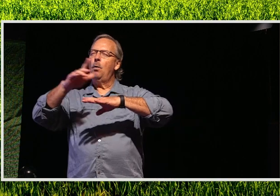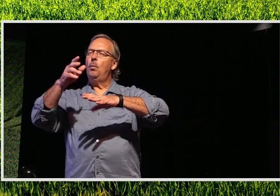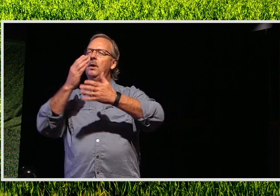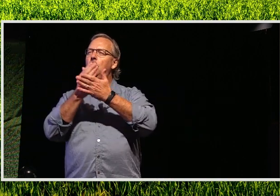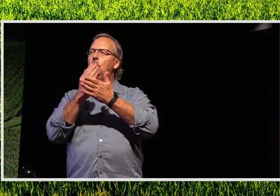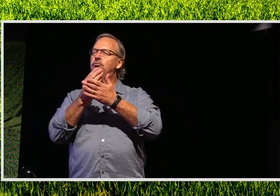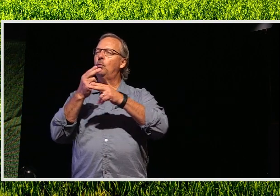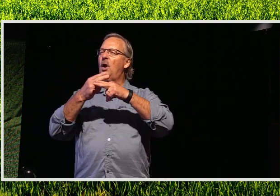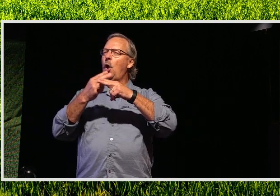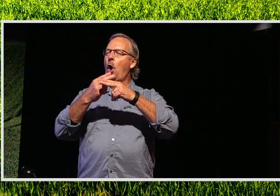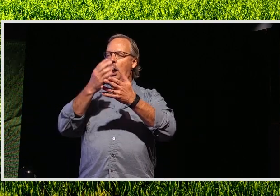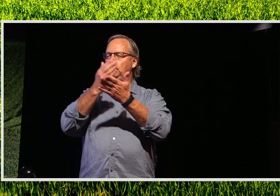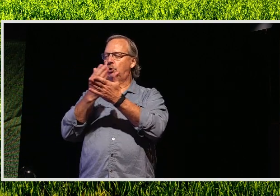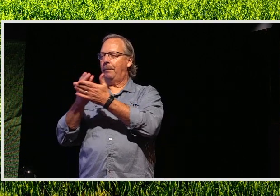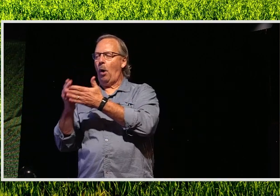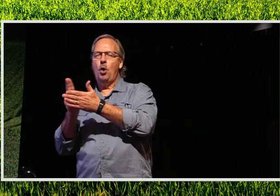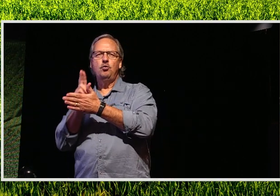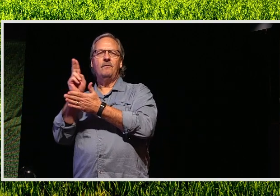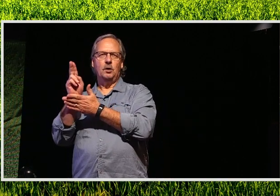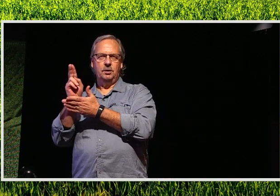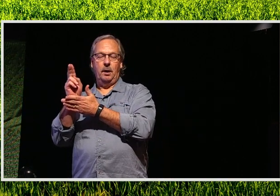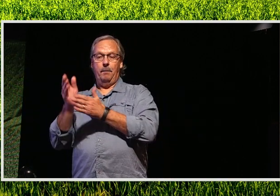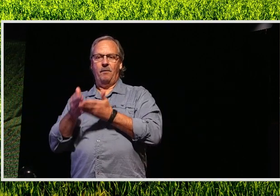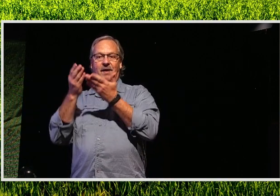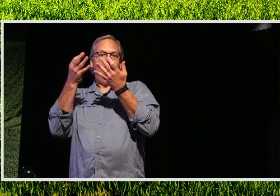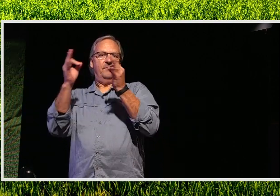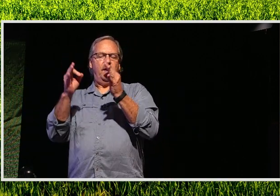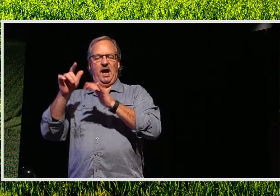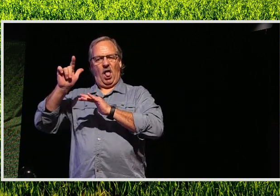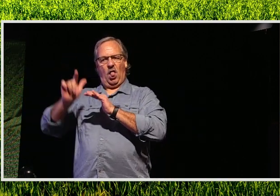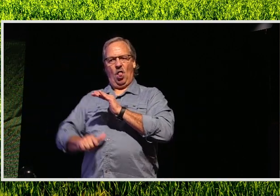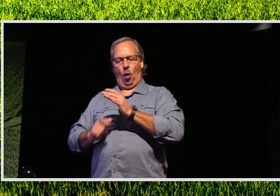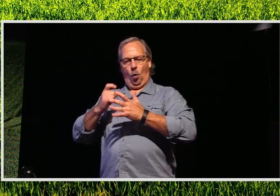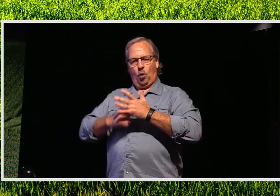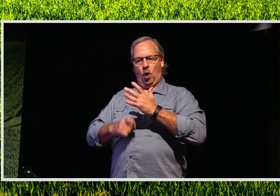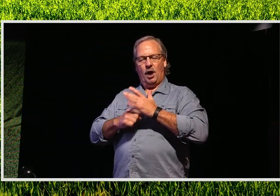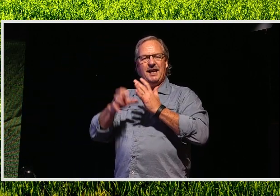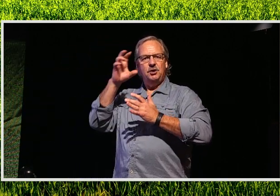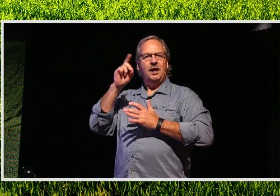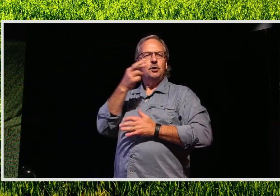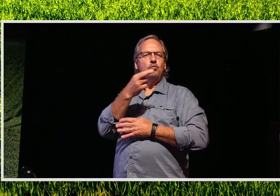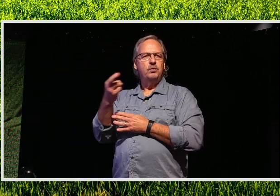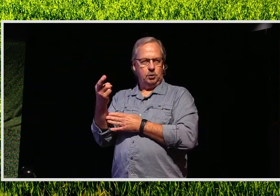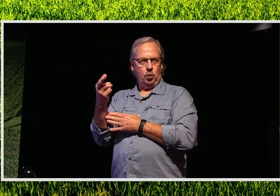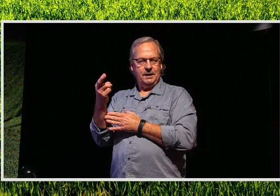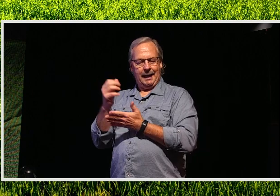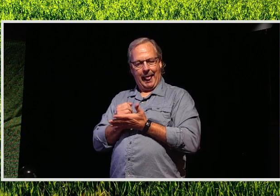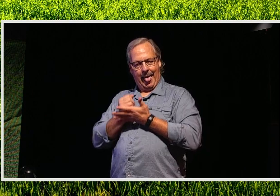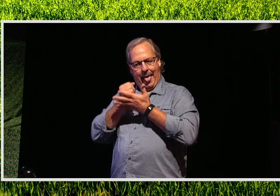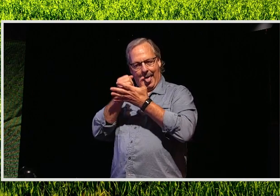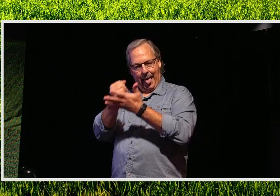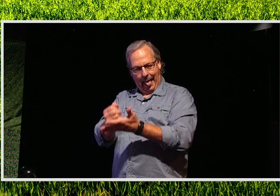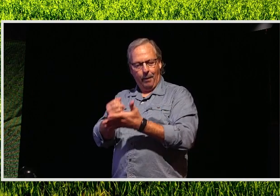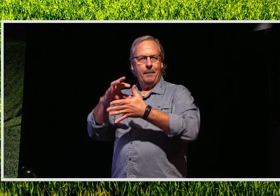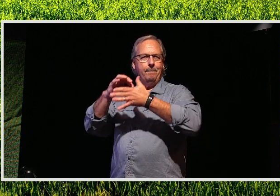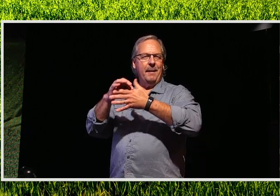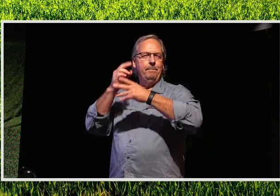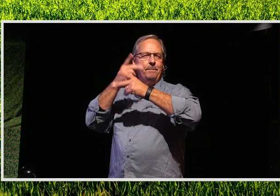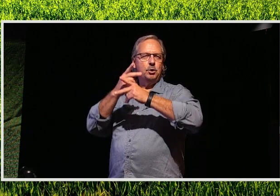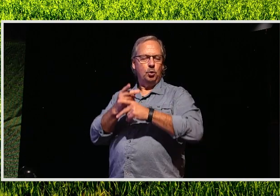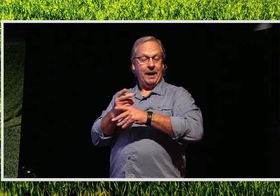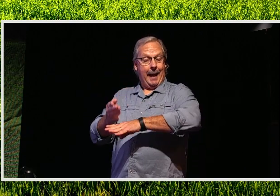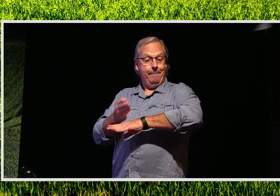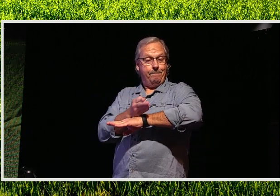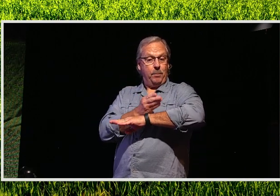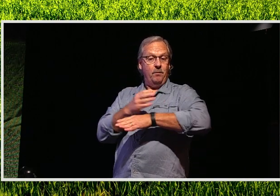ChopLocal University. We provide free and low-cost educational resources to help niche meat producers improve